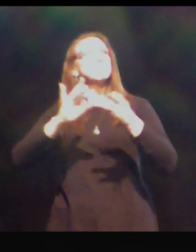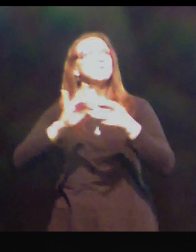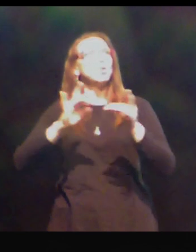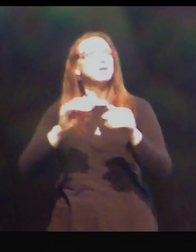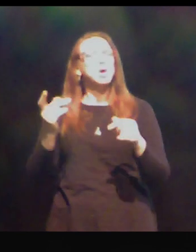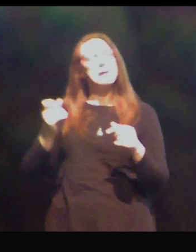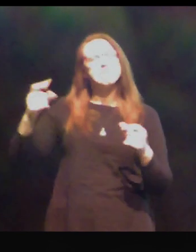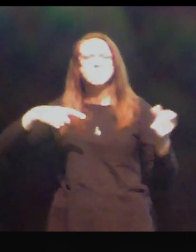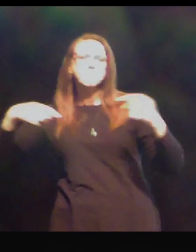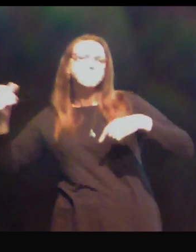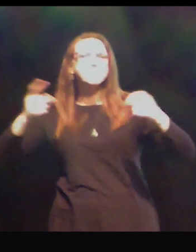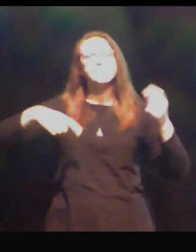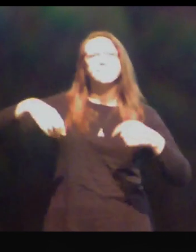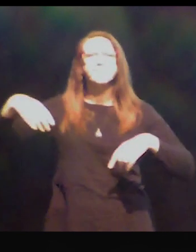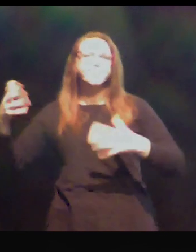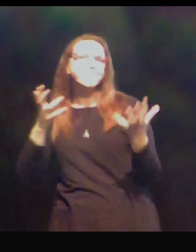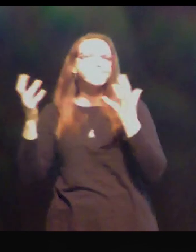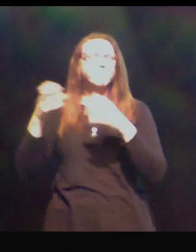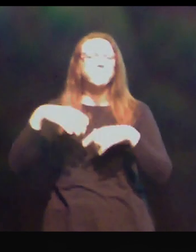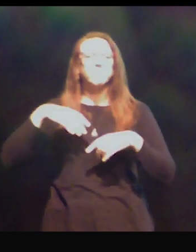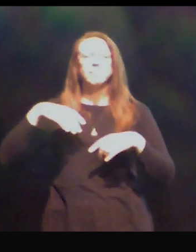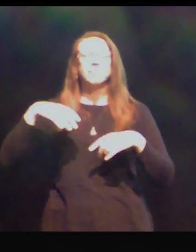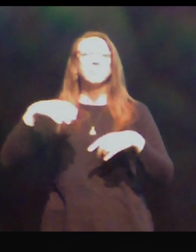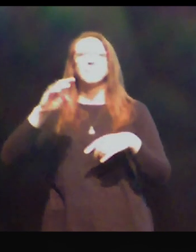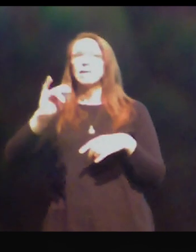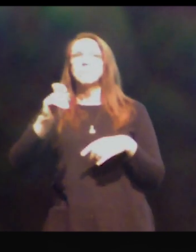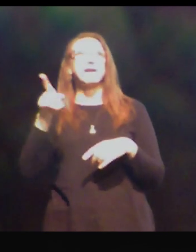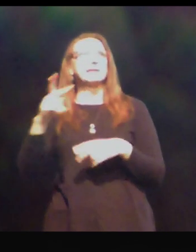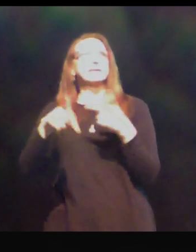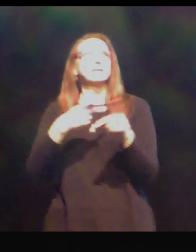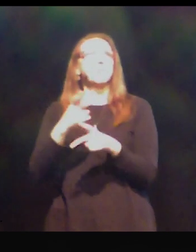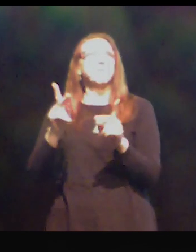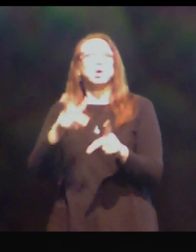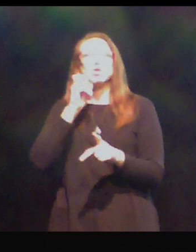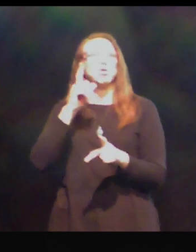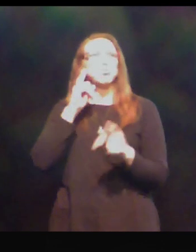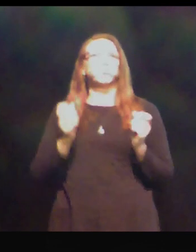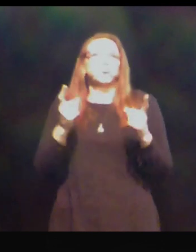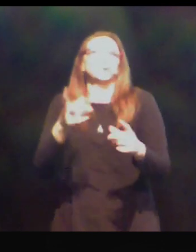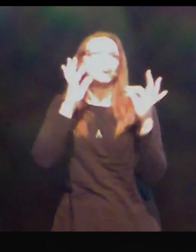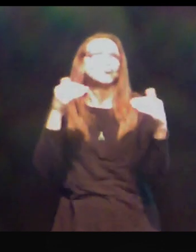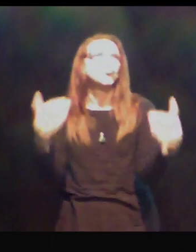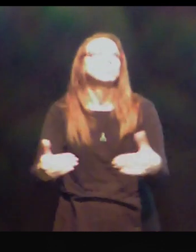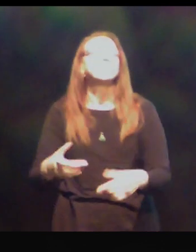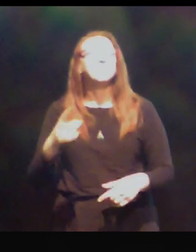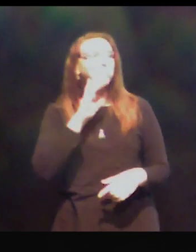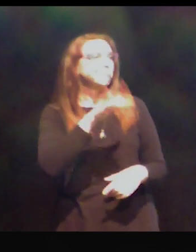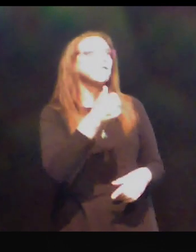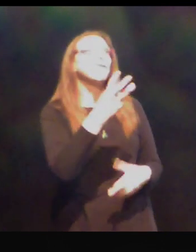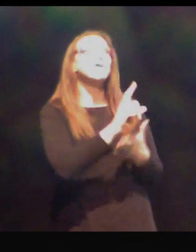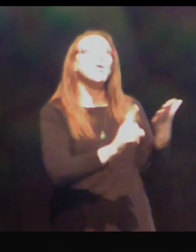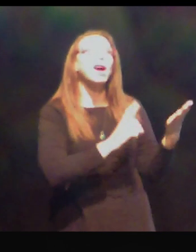kind of kicked around the idea, and Mike's the type of person that it'll just be on a whim. So one day he's like, hey, I got a couple hours